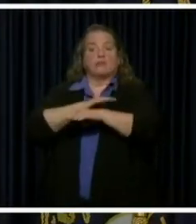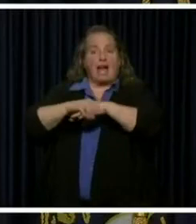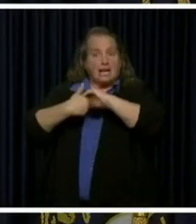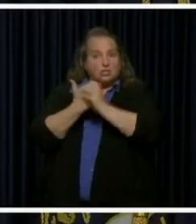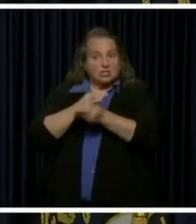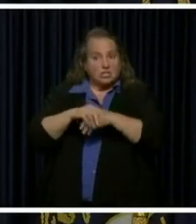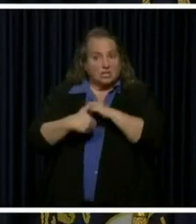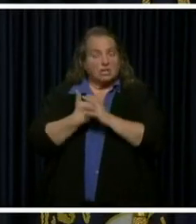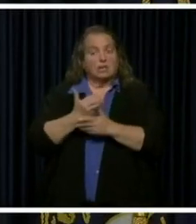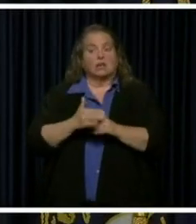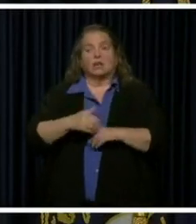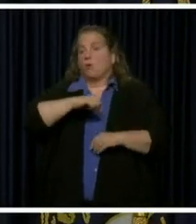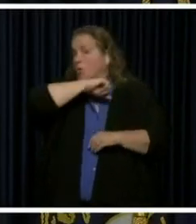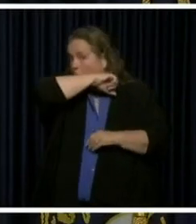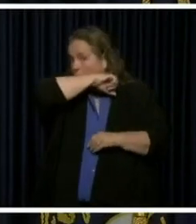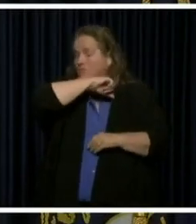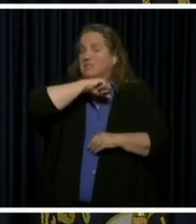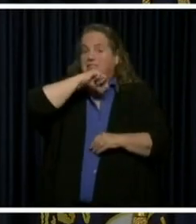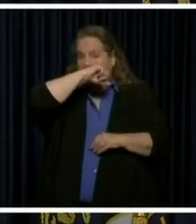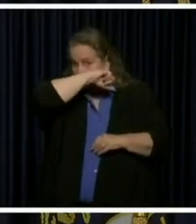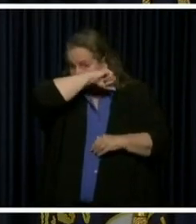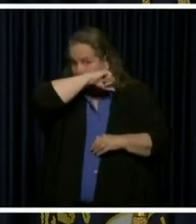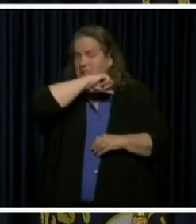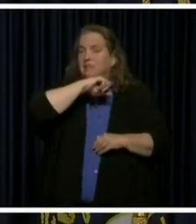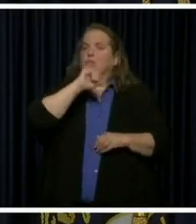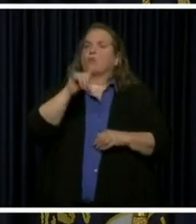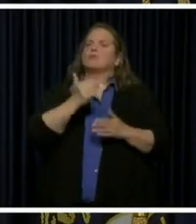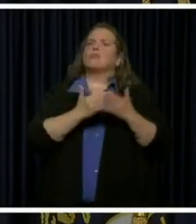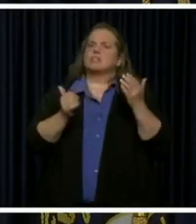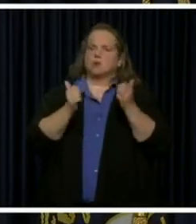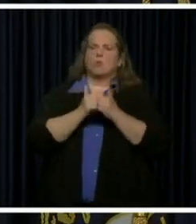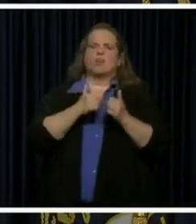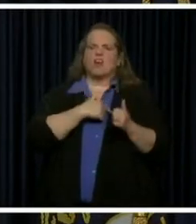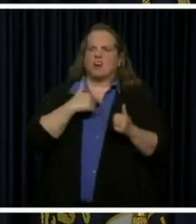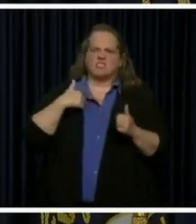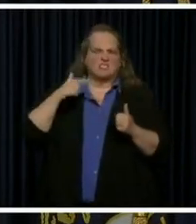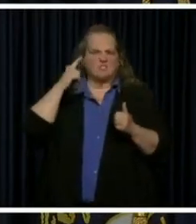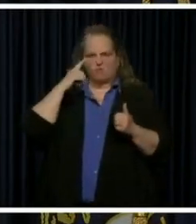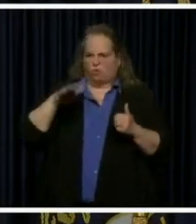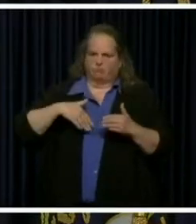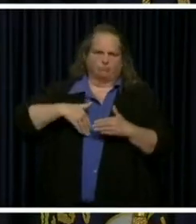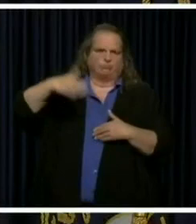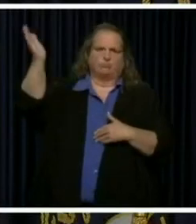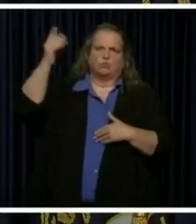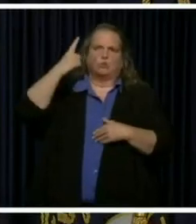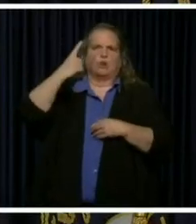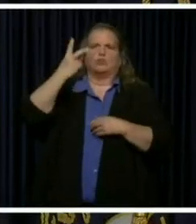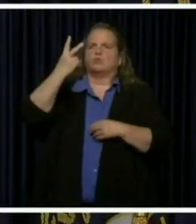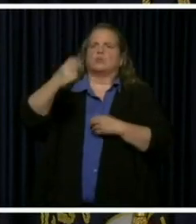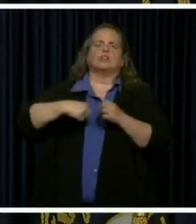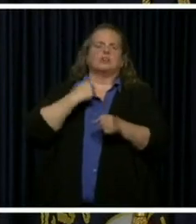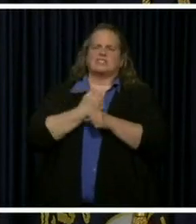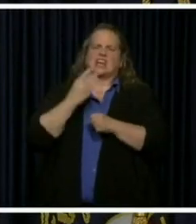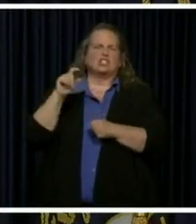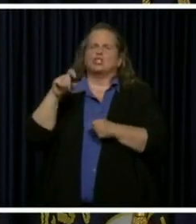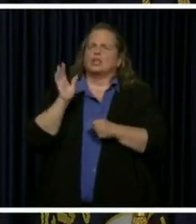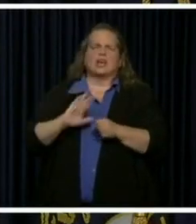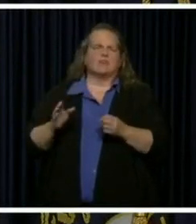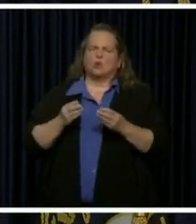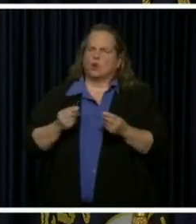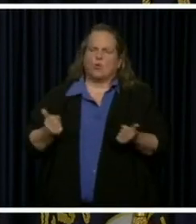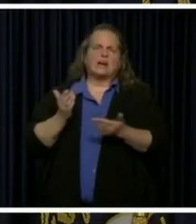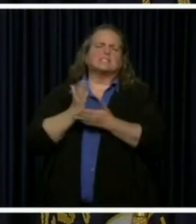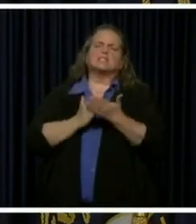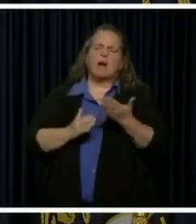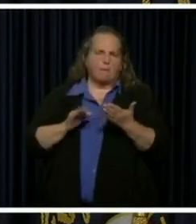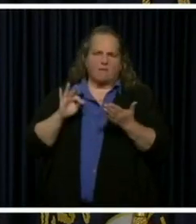your hands and covering your cough and sneeze, those things are with us for well over the next year or two, and they really should never go away, some of them.